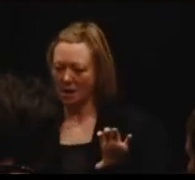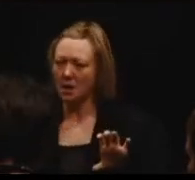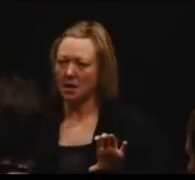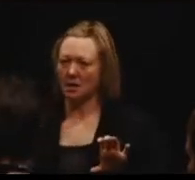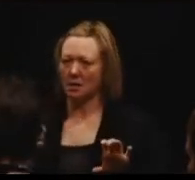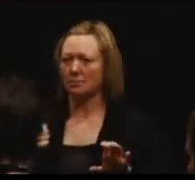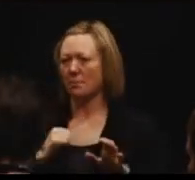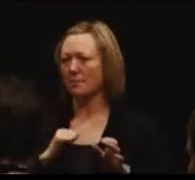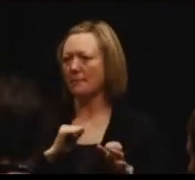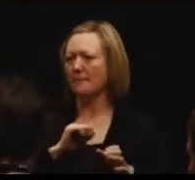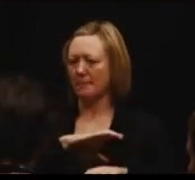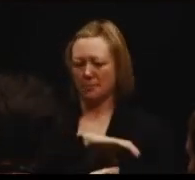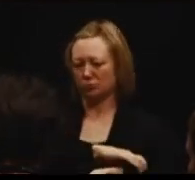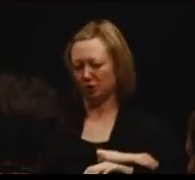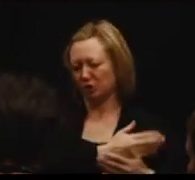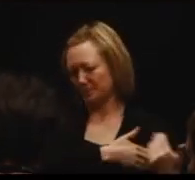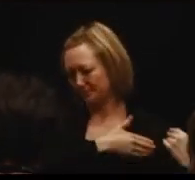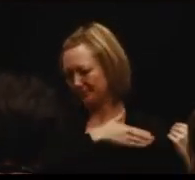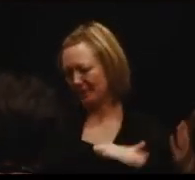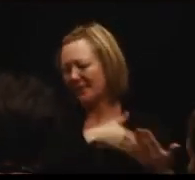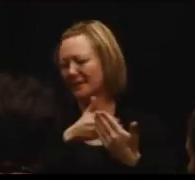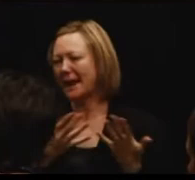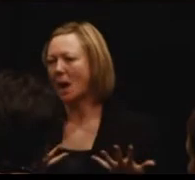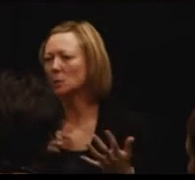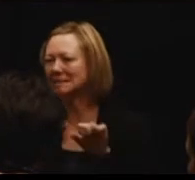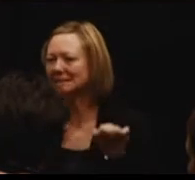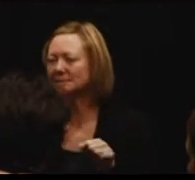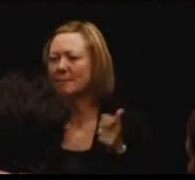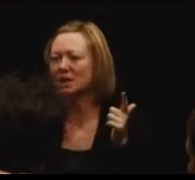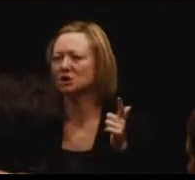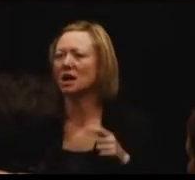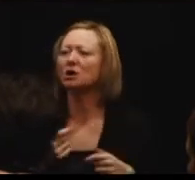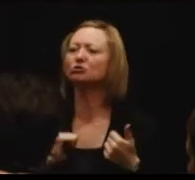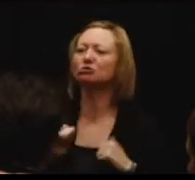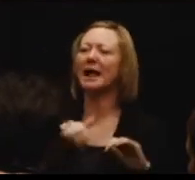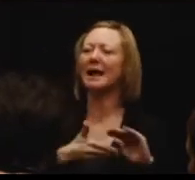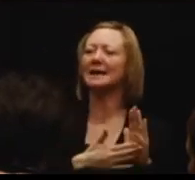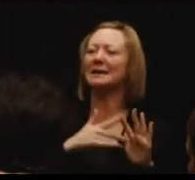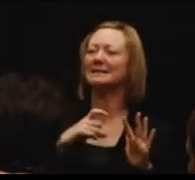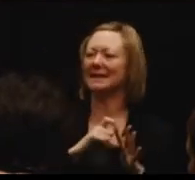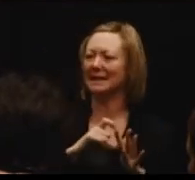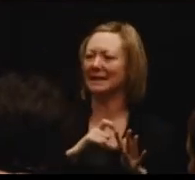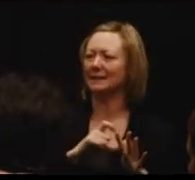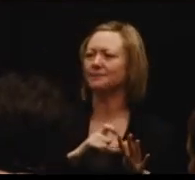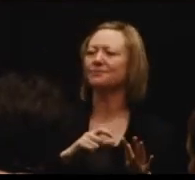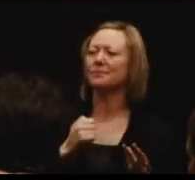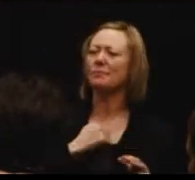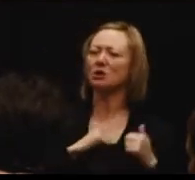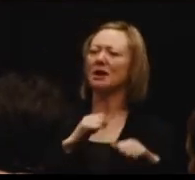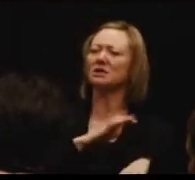systems manager. I was trained with the NZED. I spent a lot of my training time on hydropower